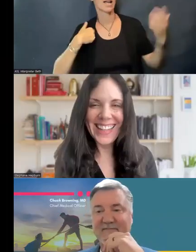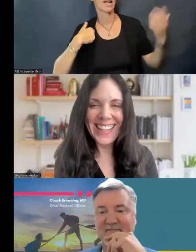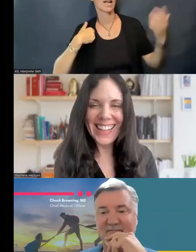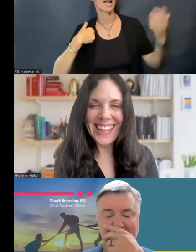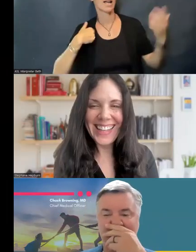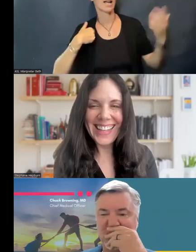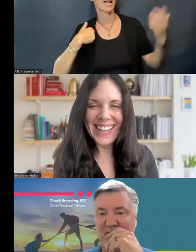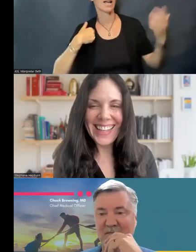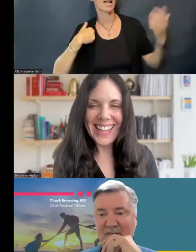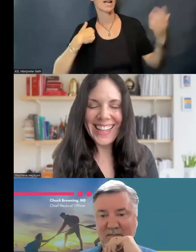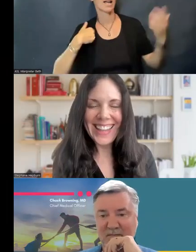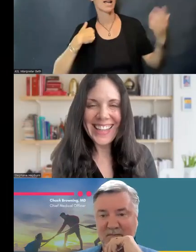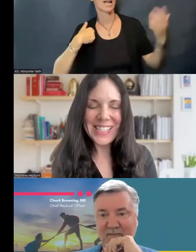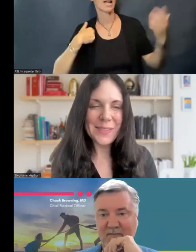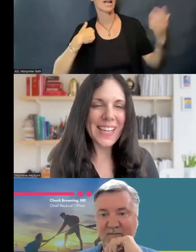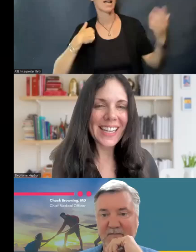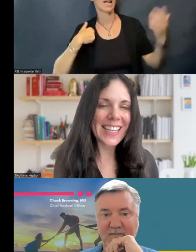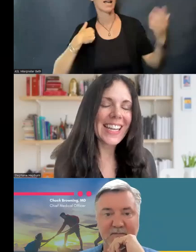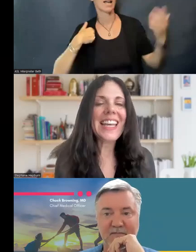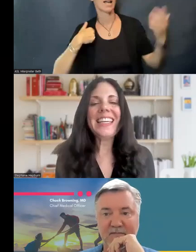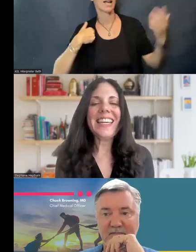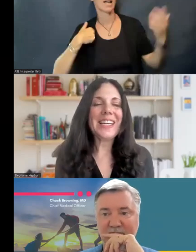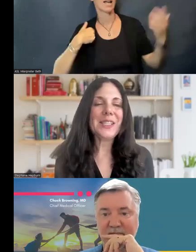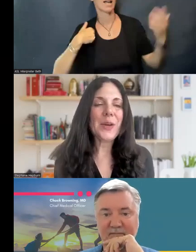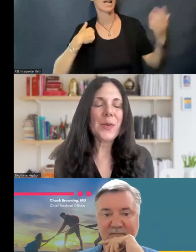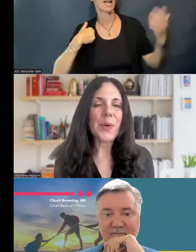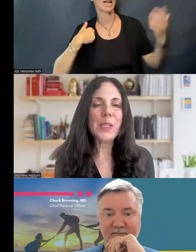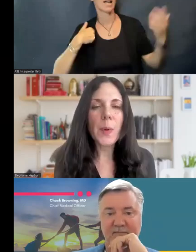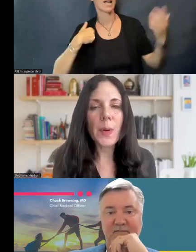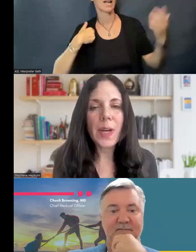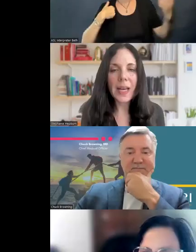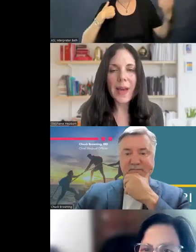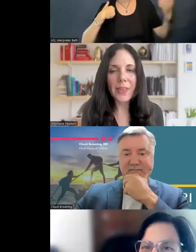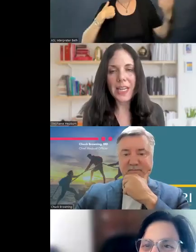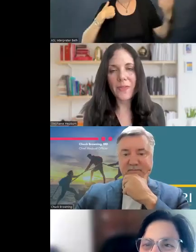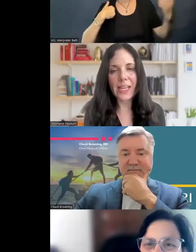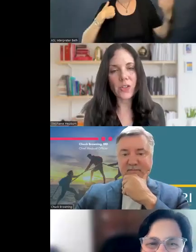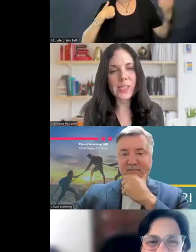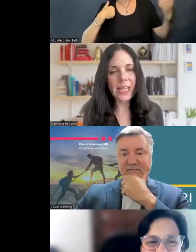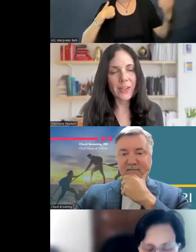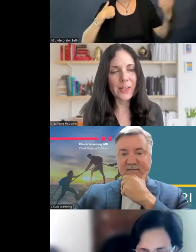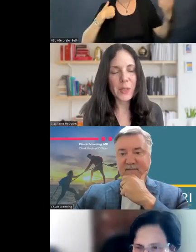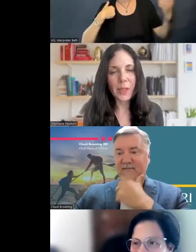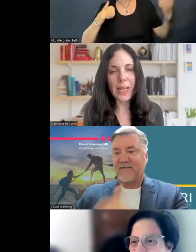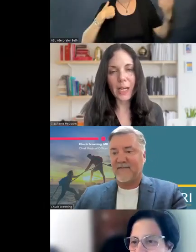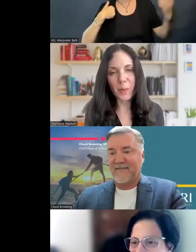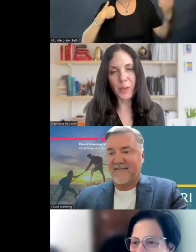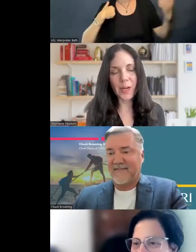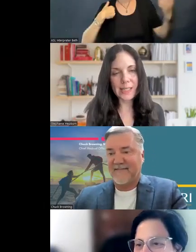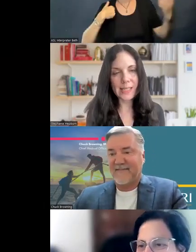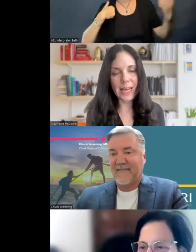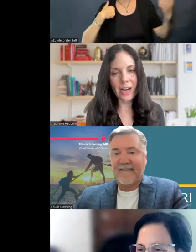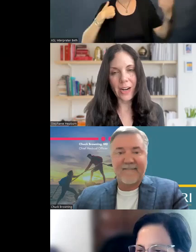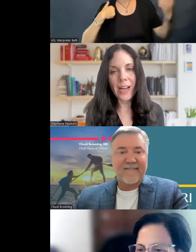Stephanie. Thank you so much. Tell us about Crisis Talk this week. Yeah, so we spoke about the need for national standards to build